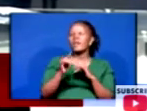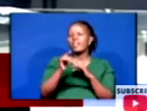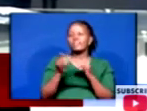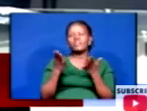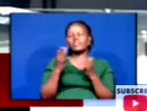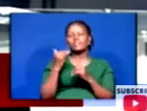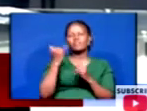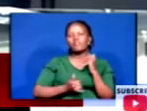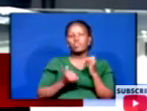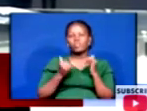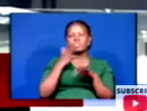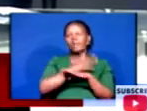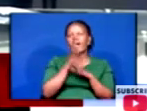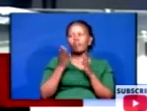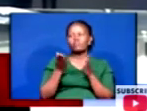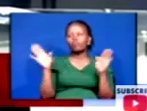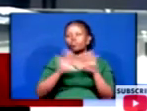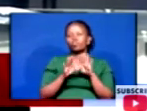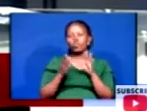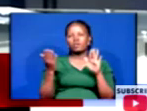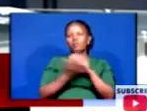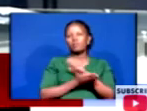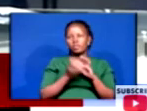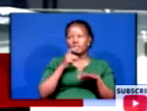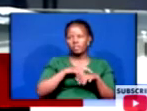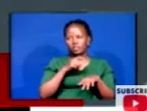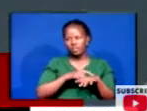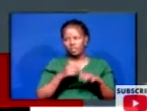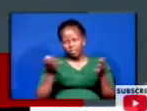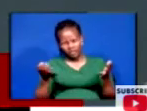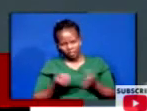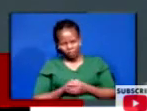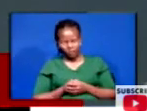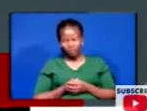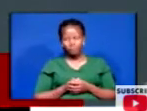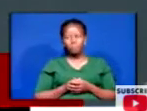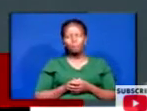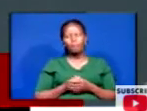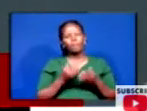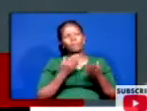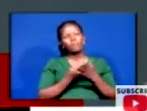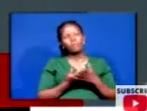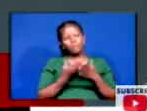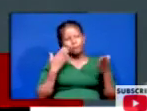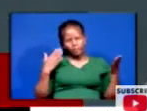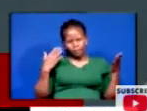it was coming way after the pleadings have closed, and I think it will have been very difficult for the court to. Yeah, you made your point. I want to go to, before I go to Dr.